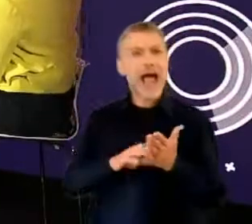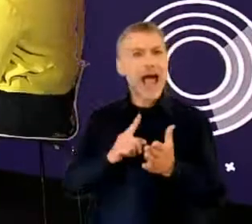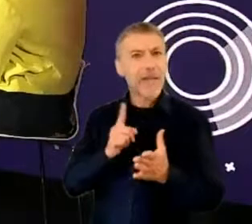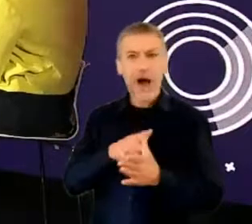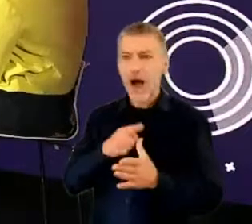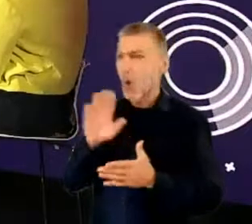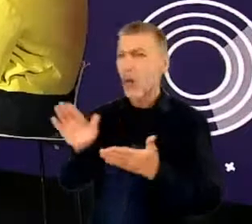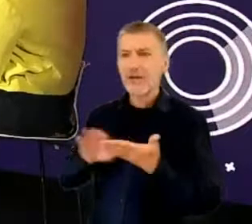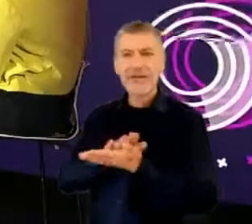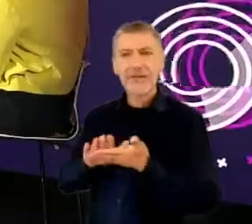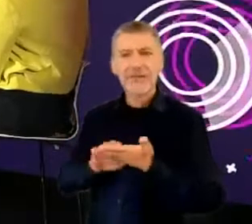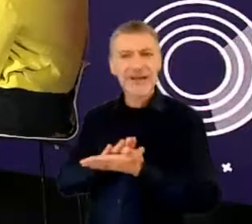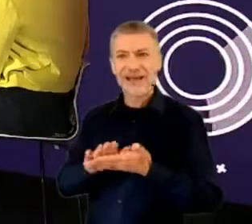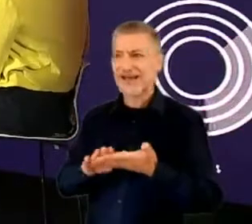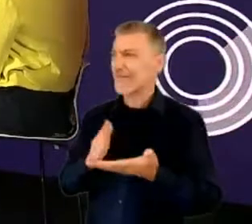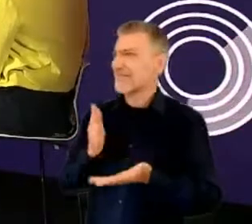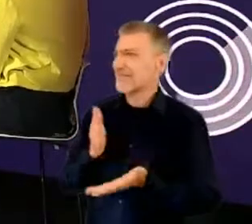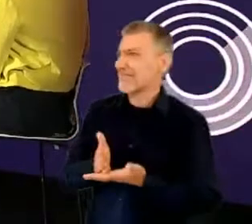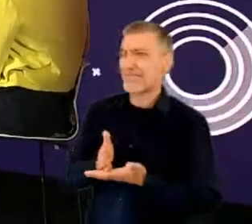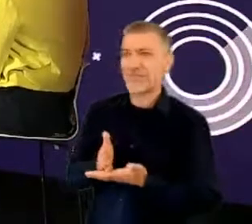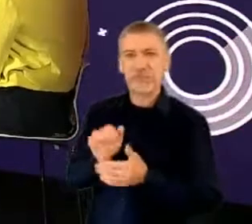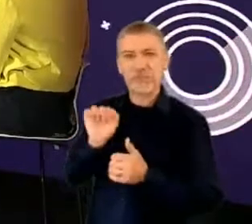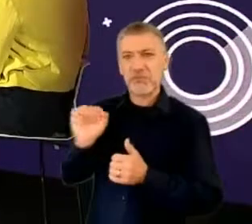do you do to support the environment in your role?